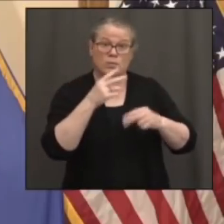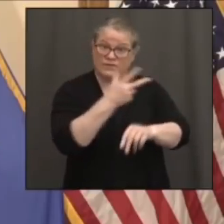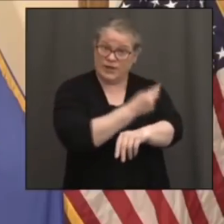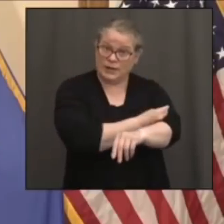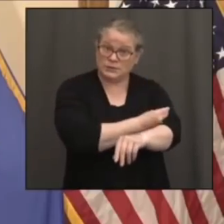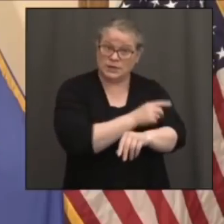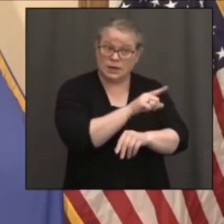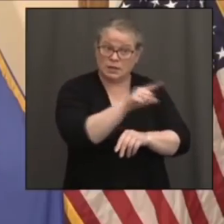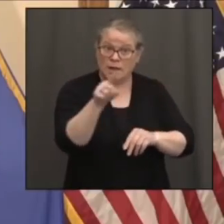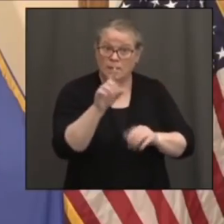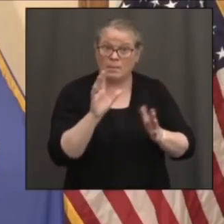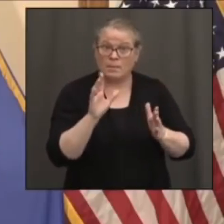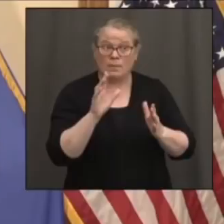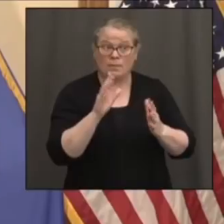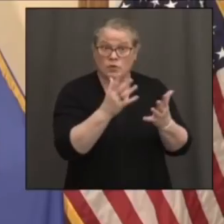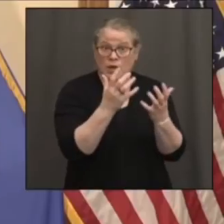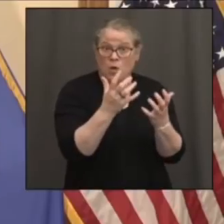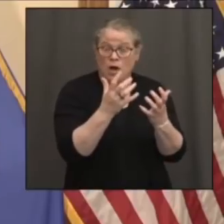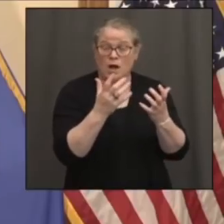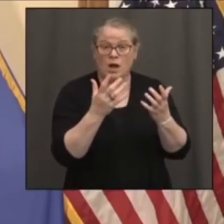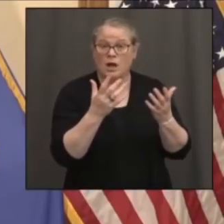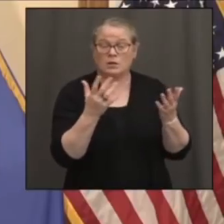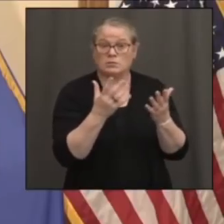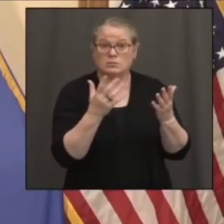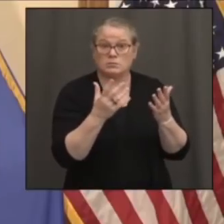demand, what's the demand like?